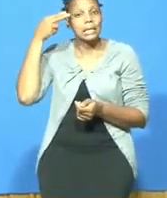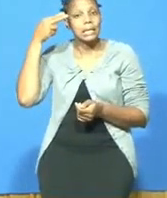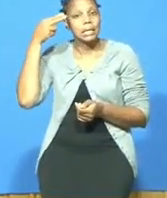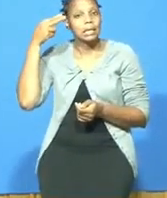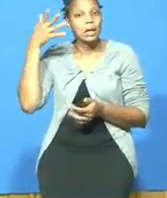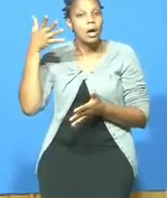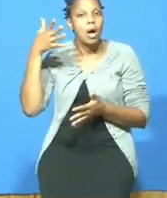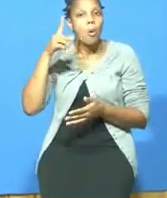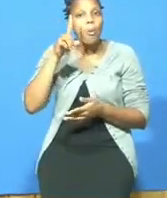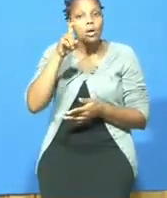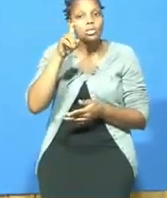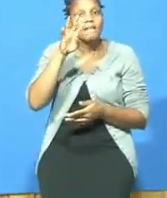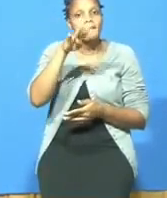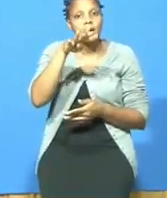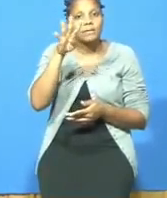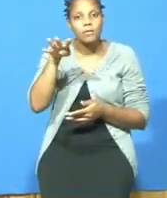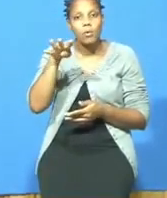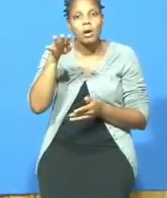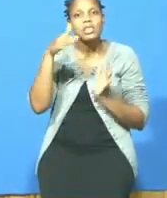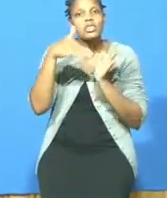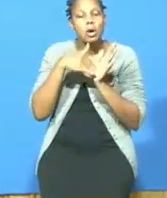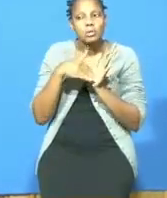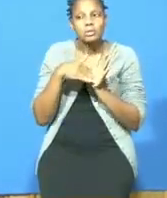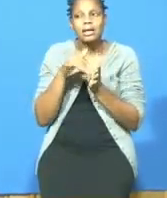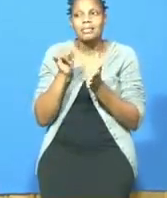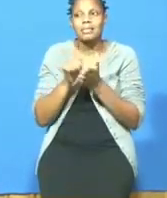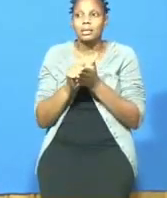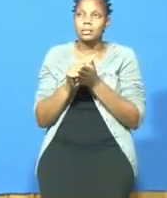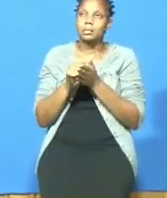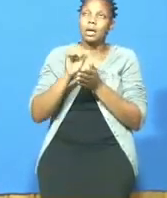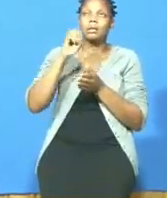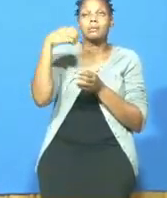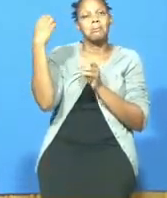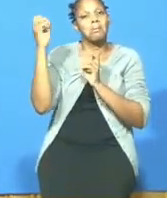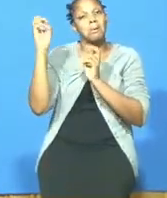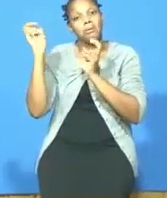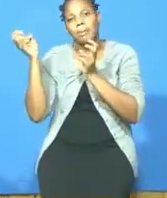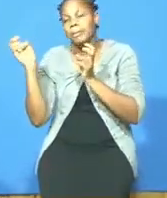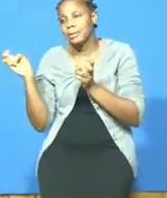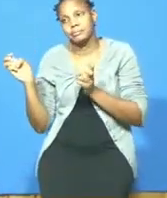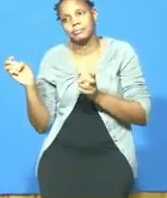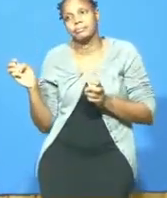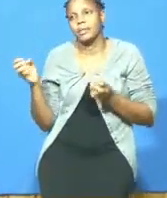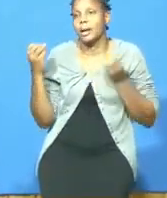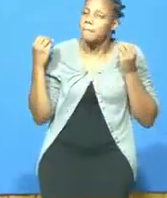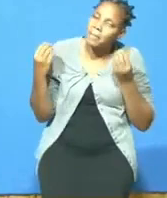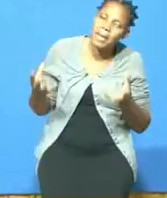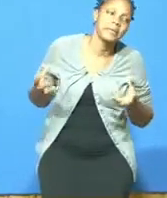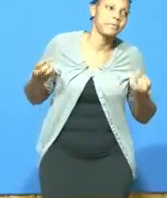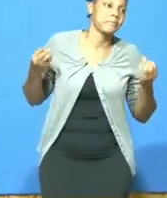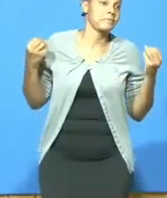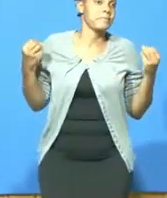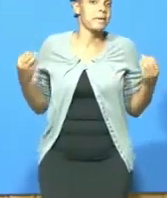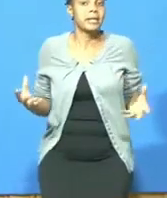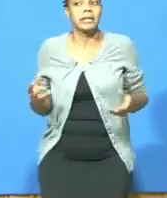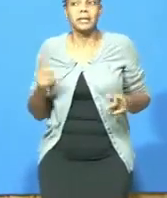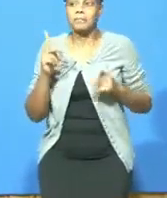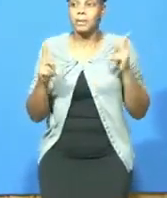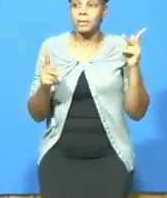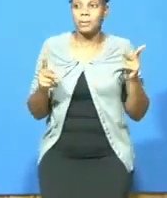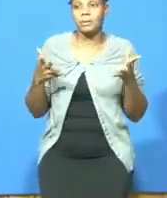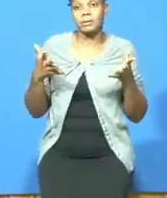140 and 4,000. And that is another subject that many people